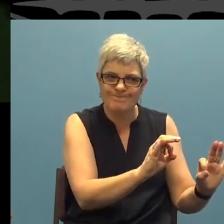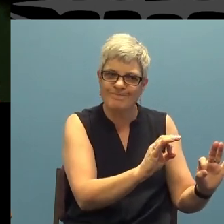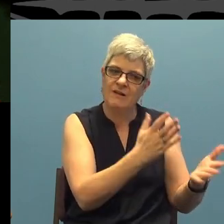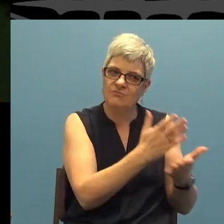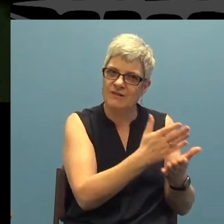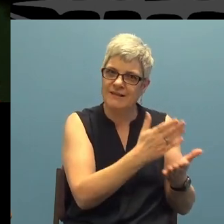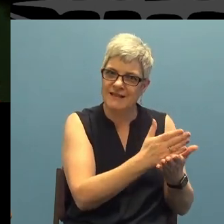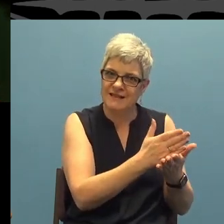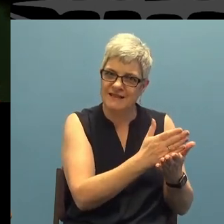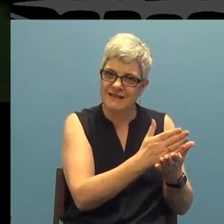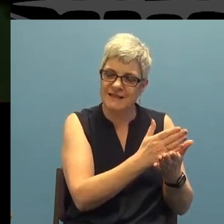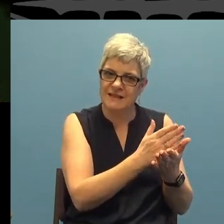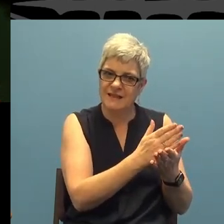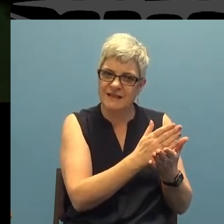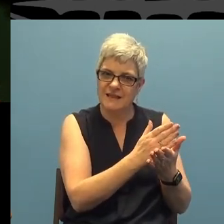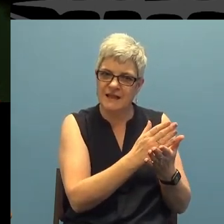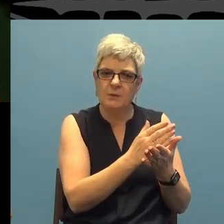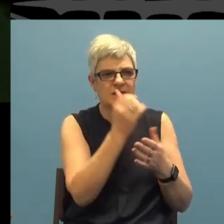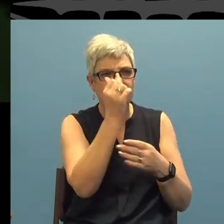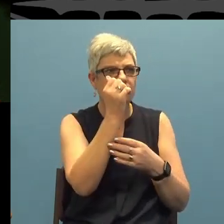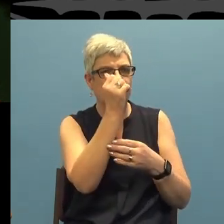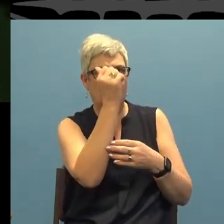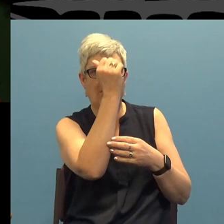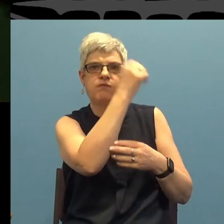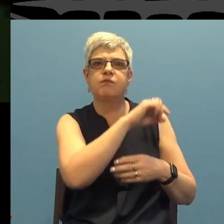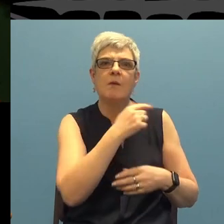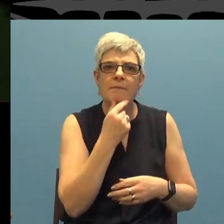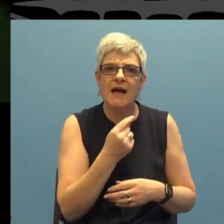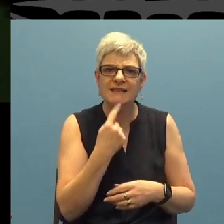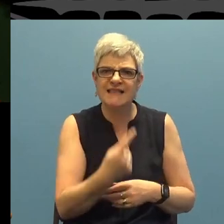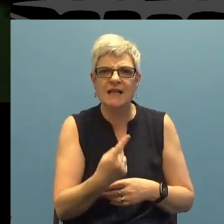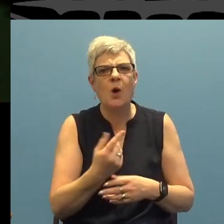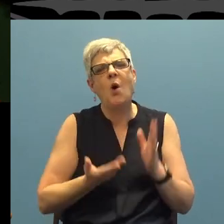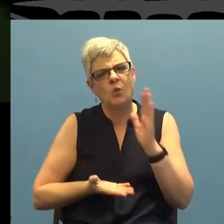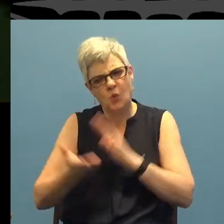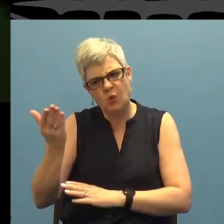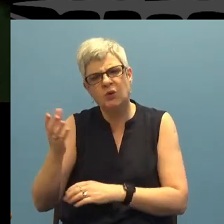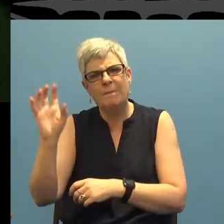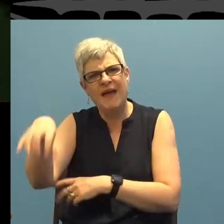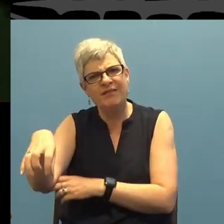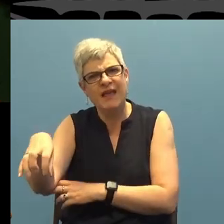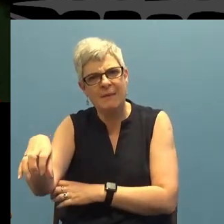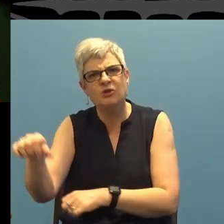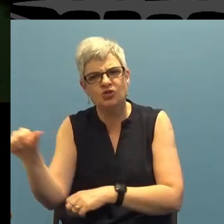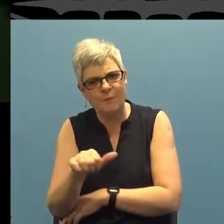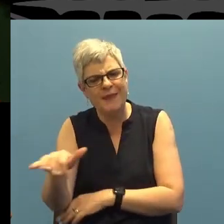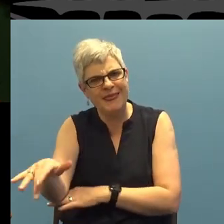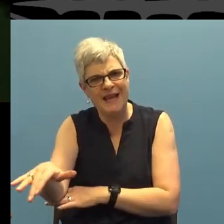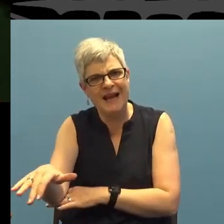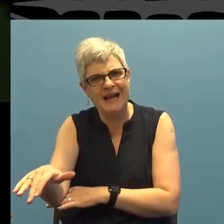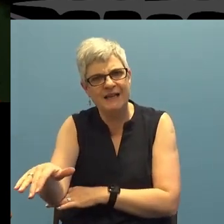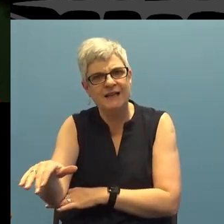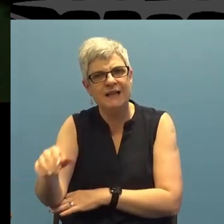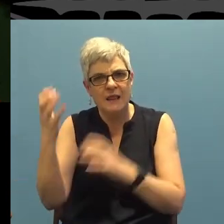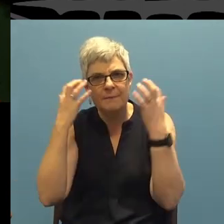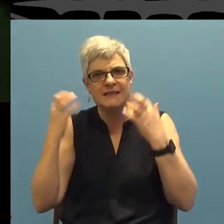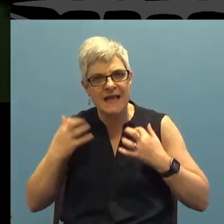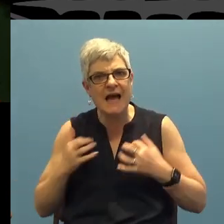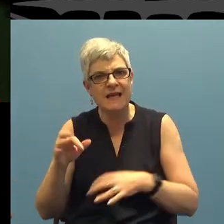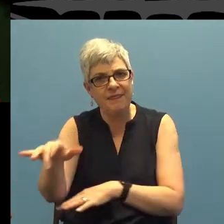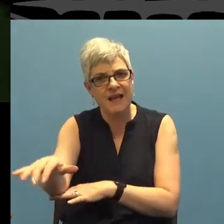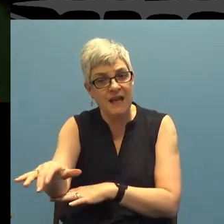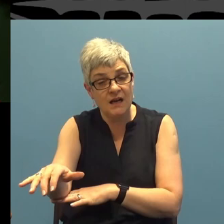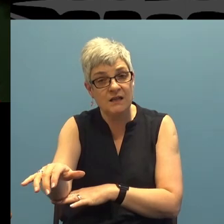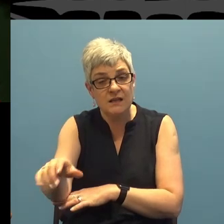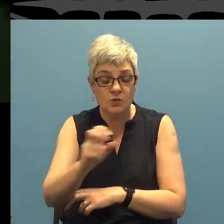the wise scholars of the time who said, "No, you'll need to go to Bethlehem. It's supposed to be there that the Messiah is born." And so